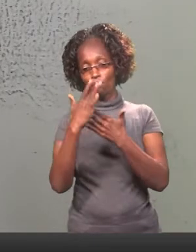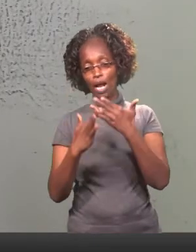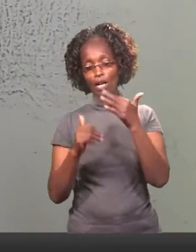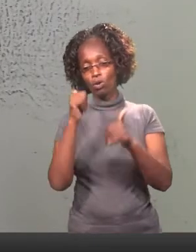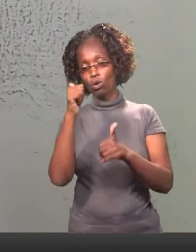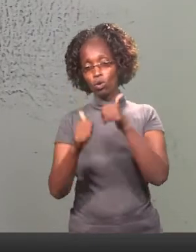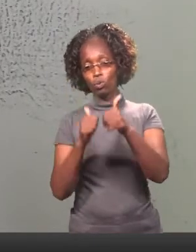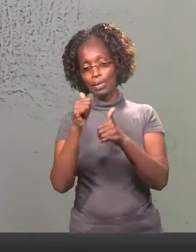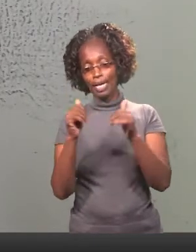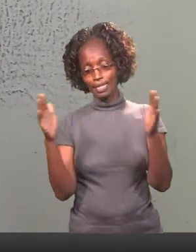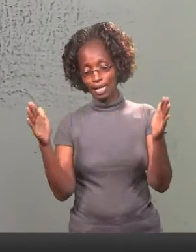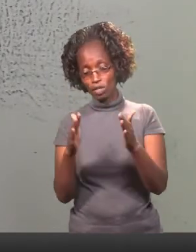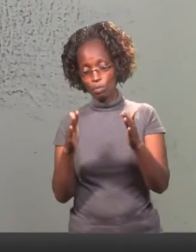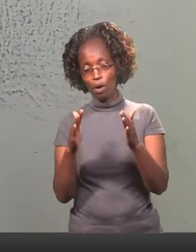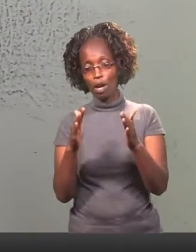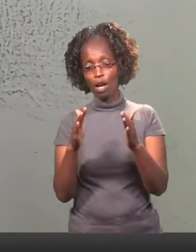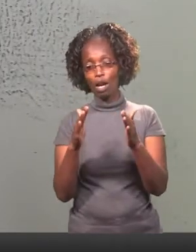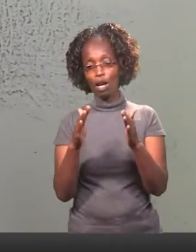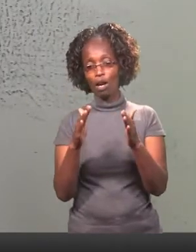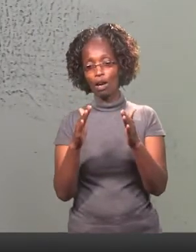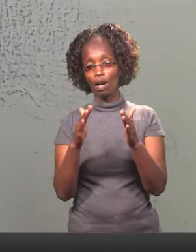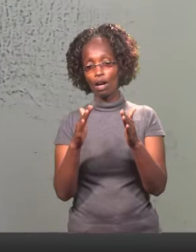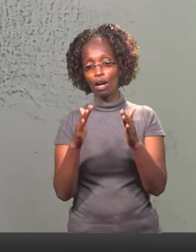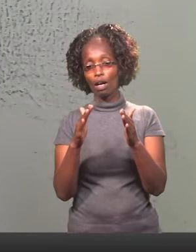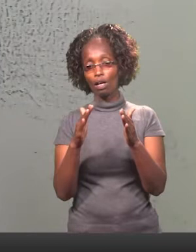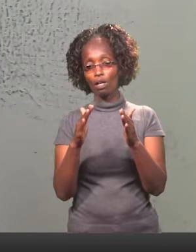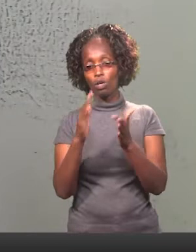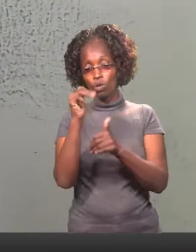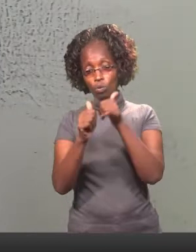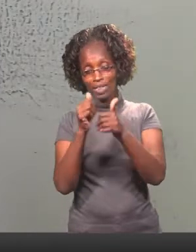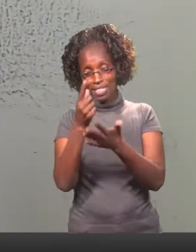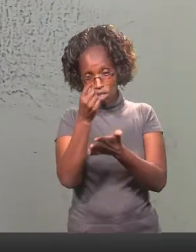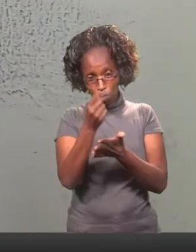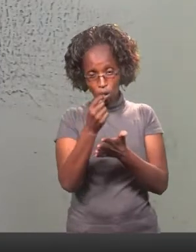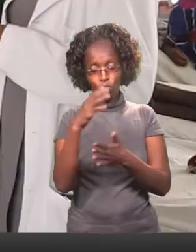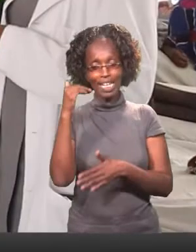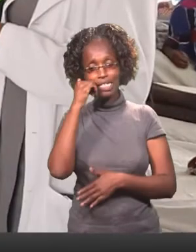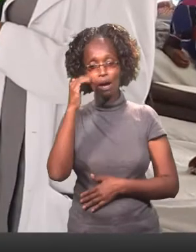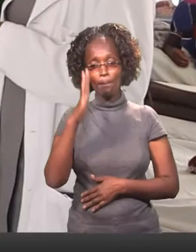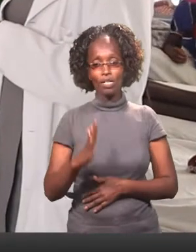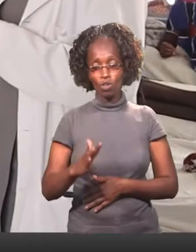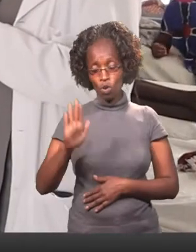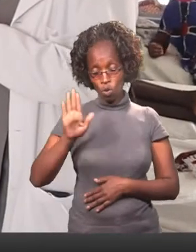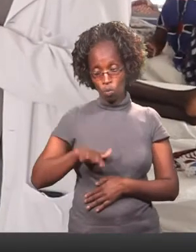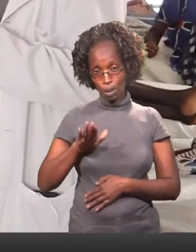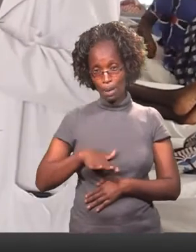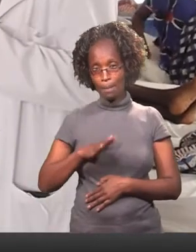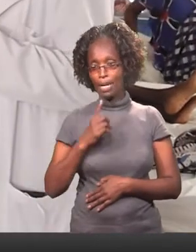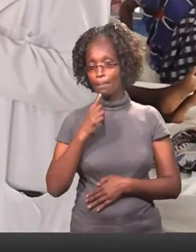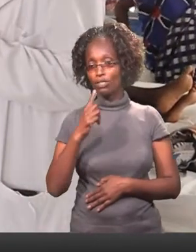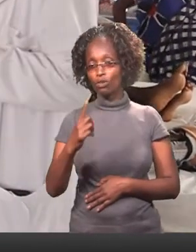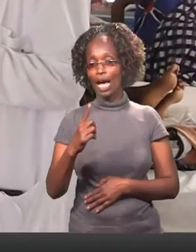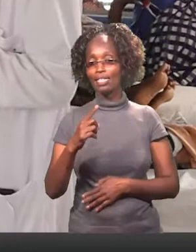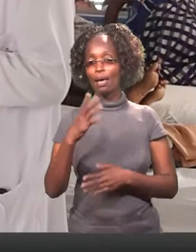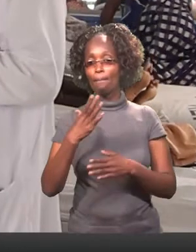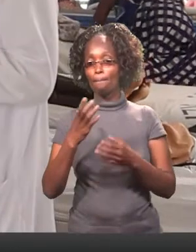which could be in small amount that are not obviously visible to the patient. Wanawake wakitajwa kama walio katika